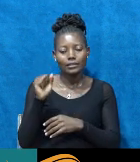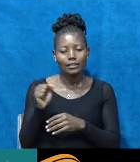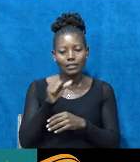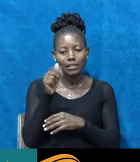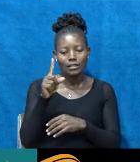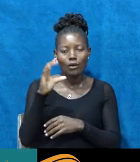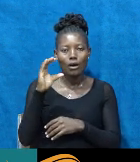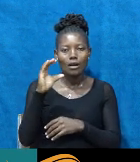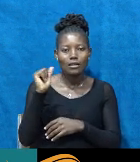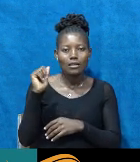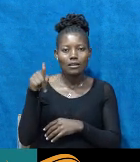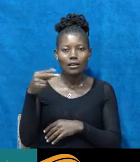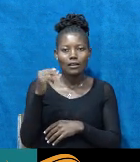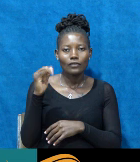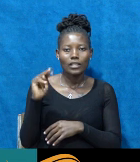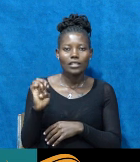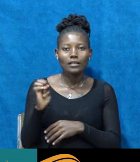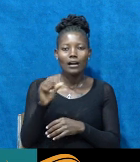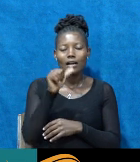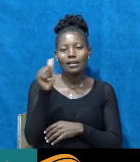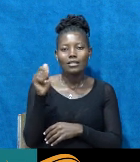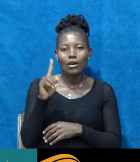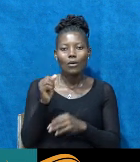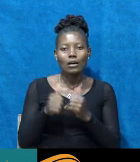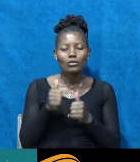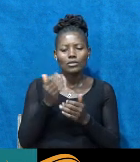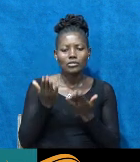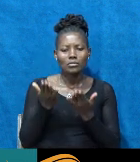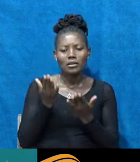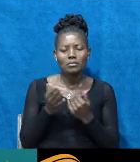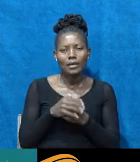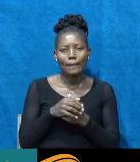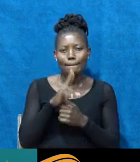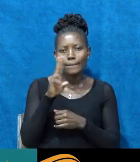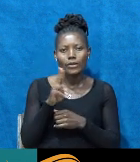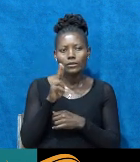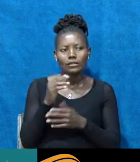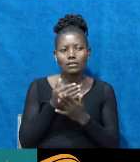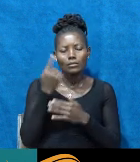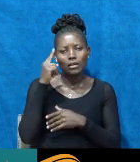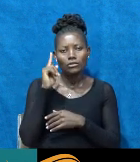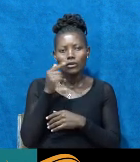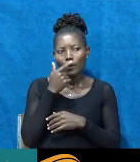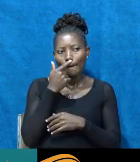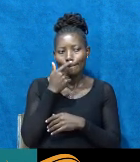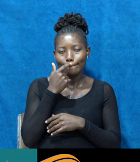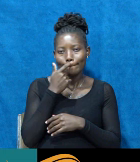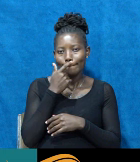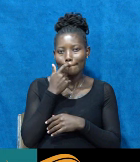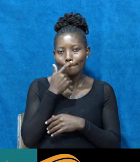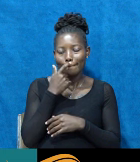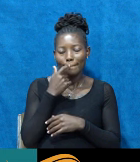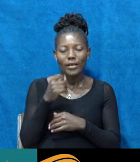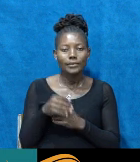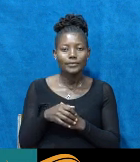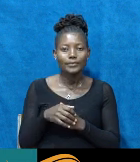is another supplement. Maybe if you're supplementing or using it as part of your regimen, also has been found